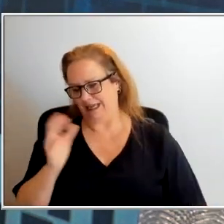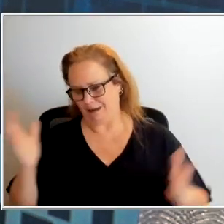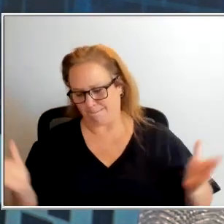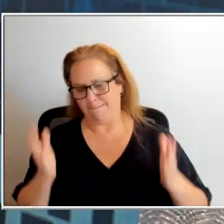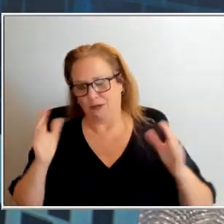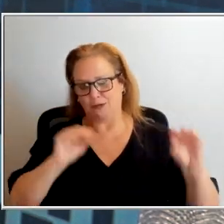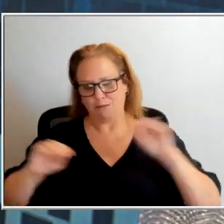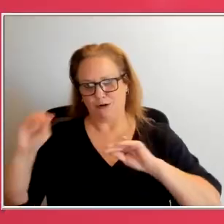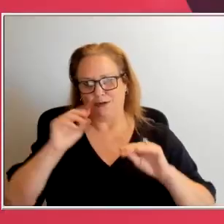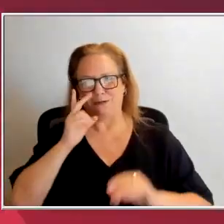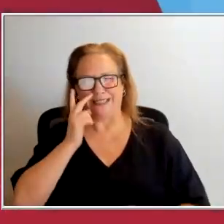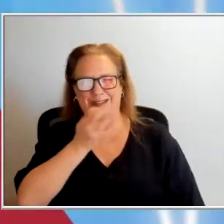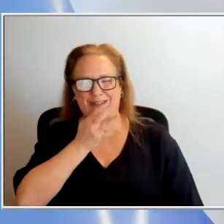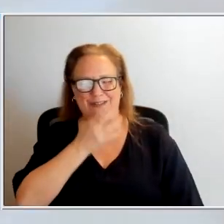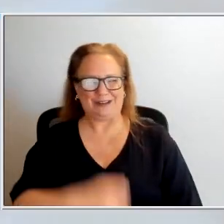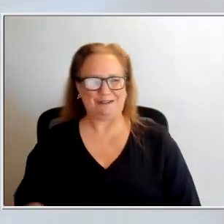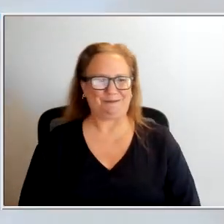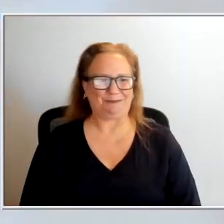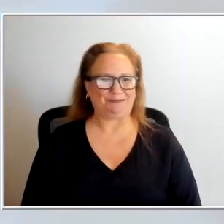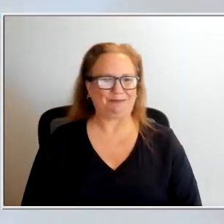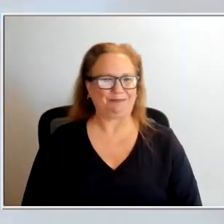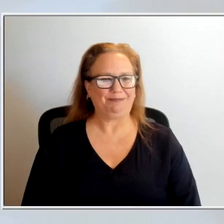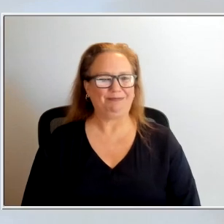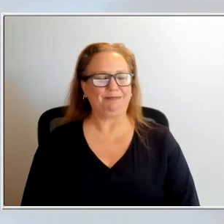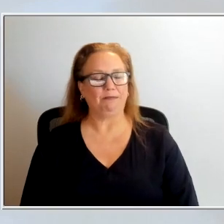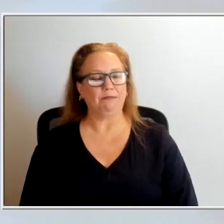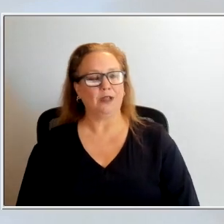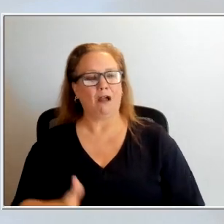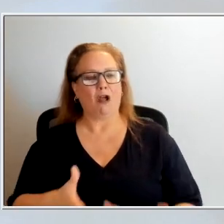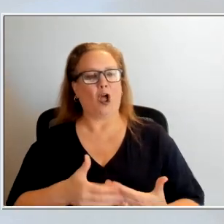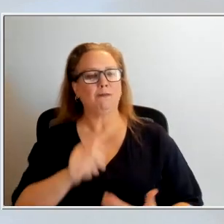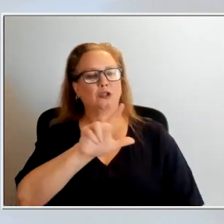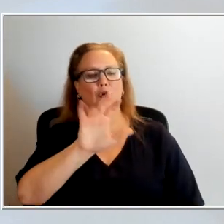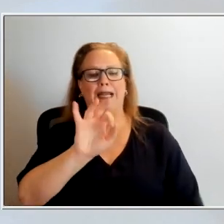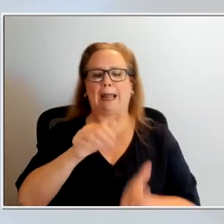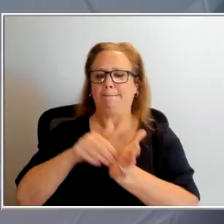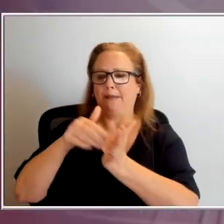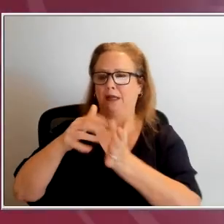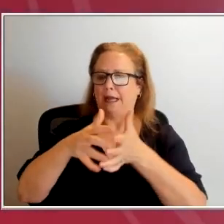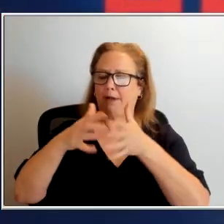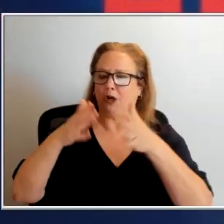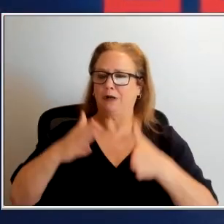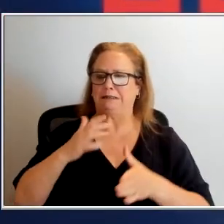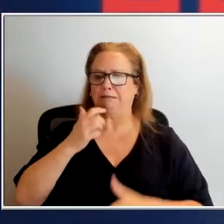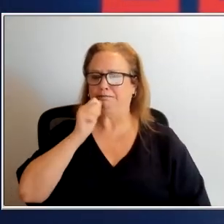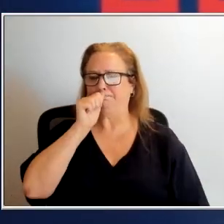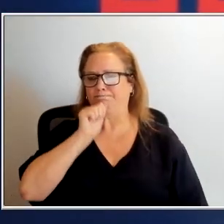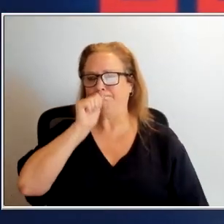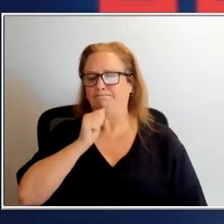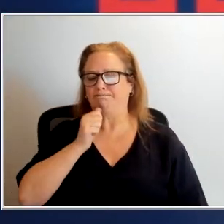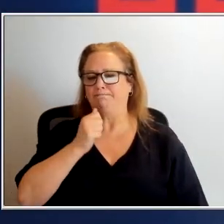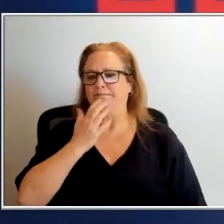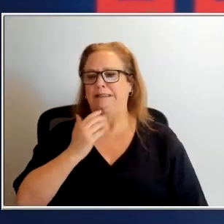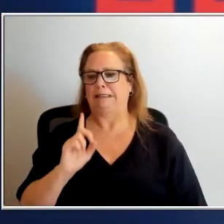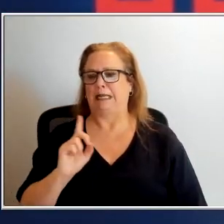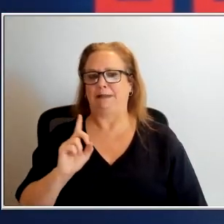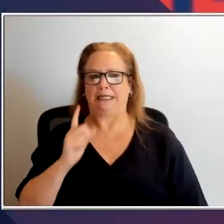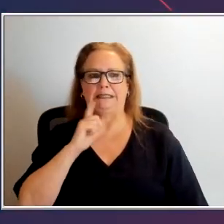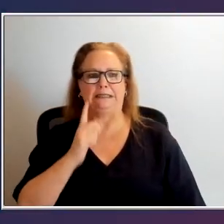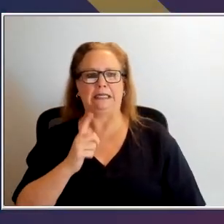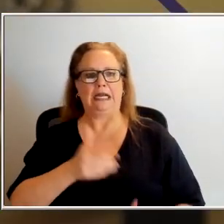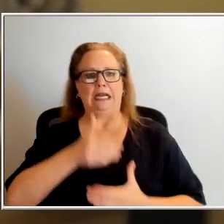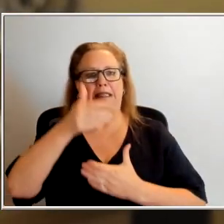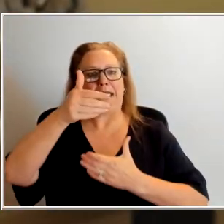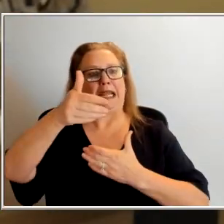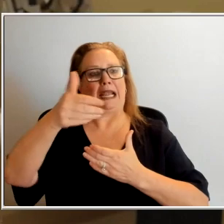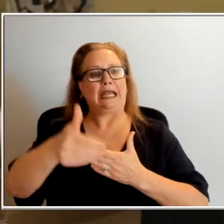We'll see you soon. Nearly 39 million Americans are living with diabetes. I'm Alexis Del Cid. On the next All Things